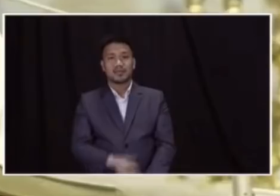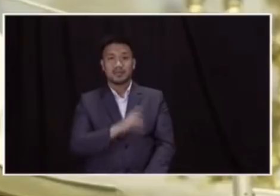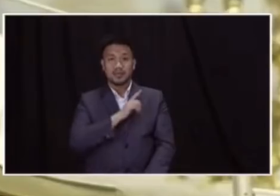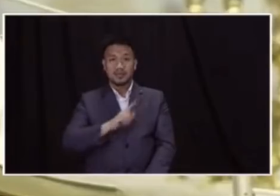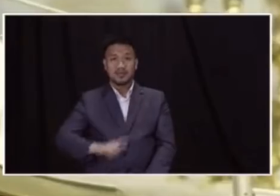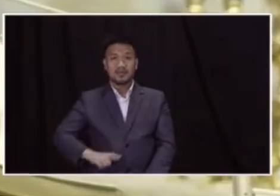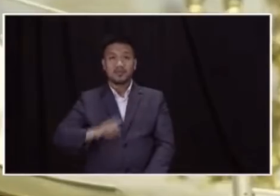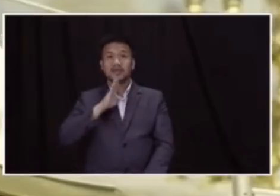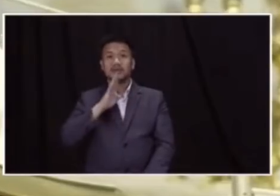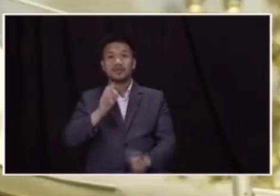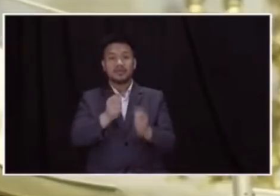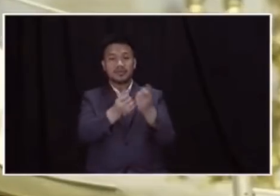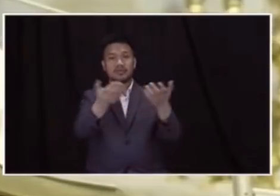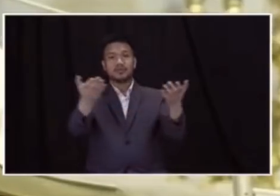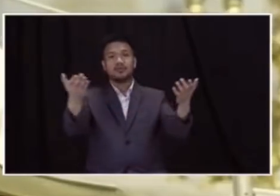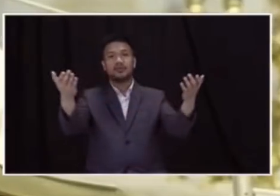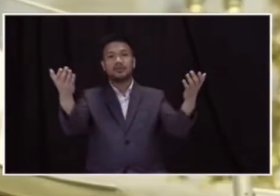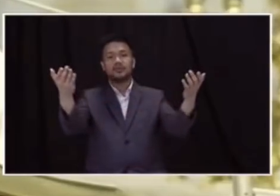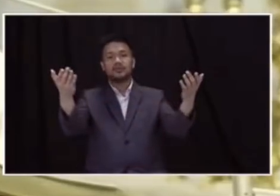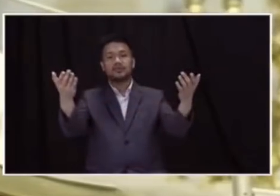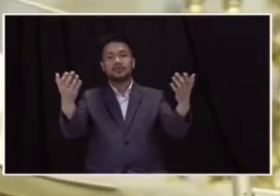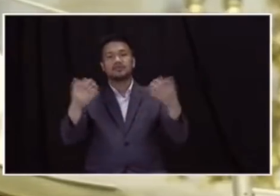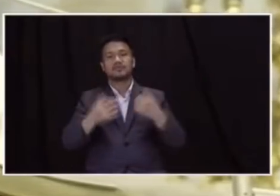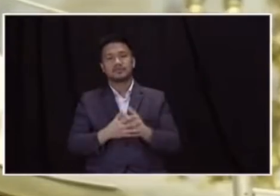The Lord be with you.